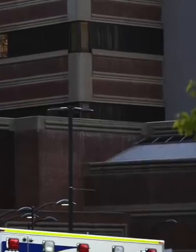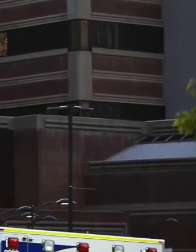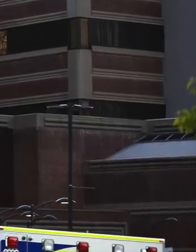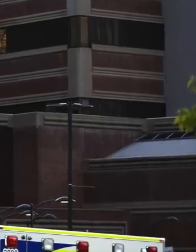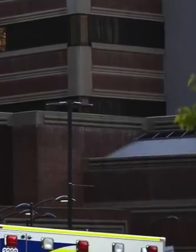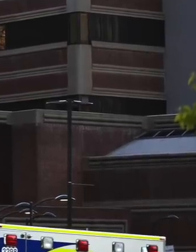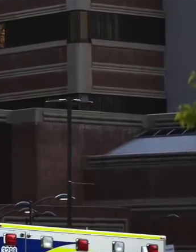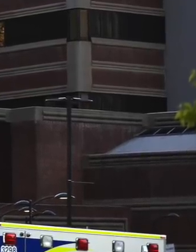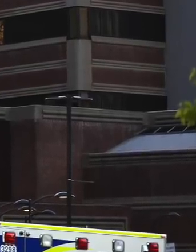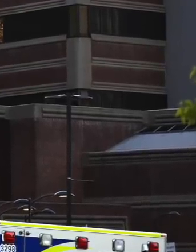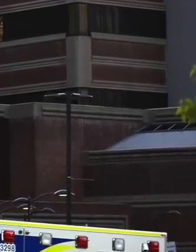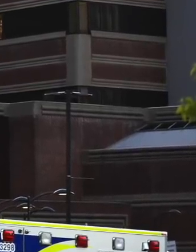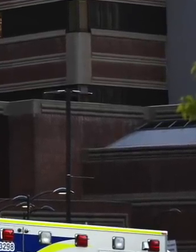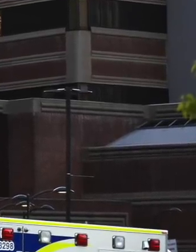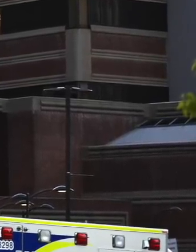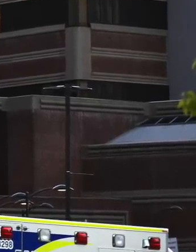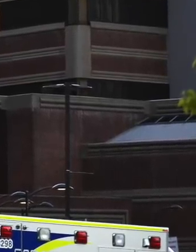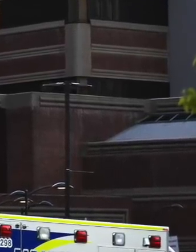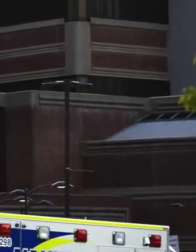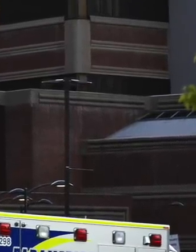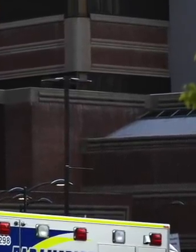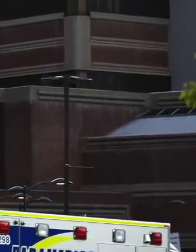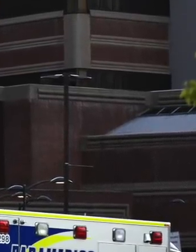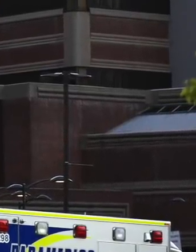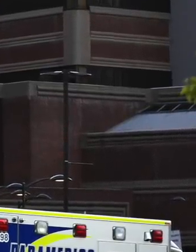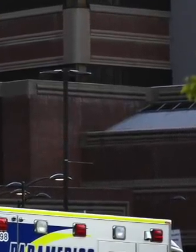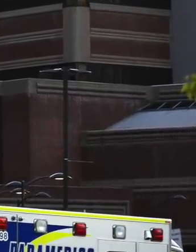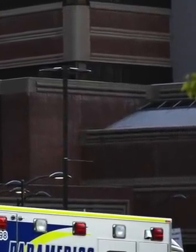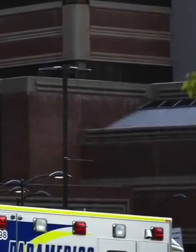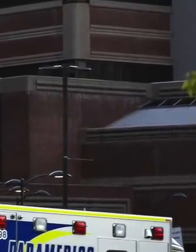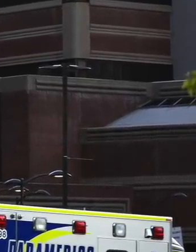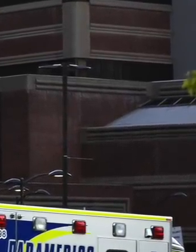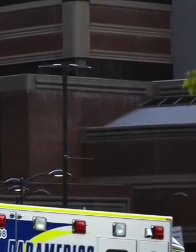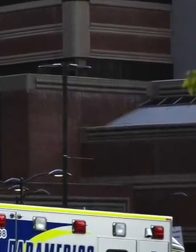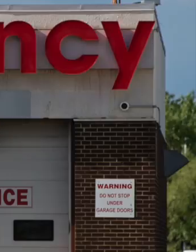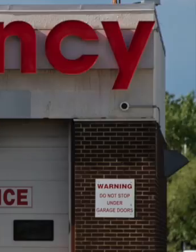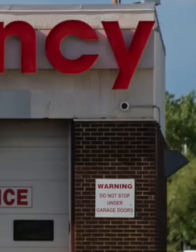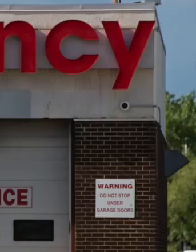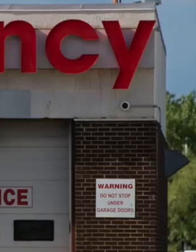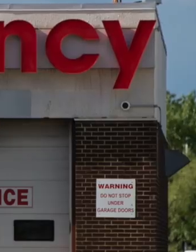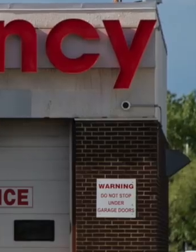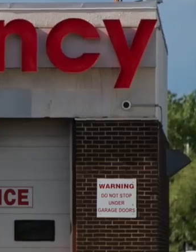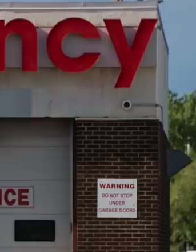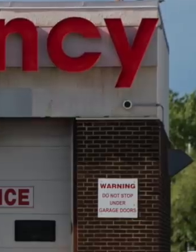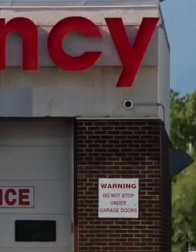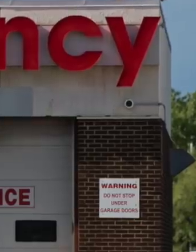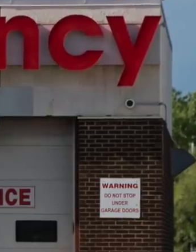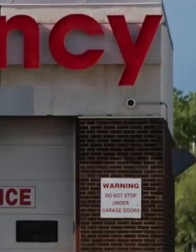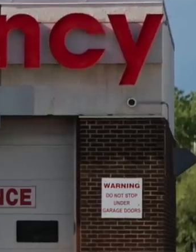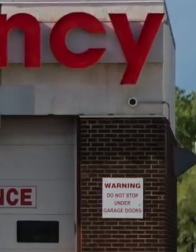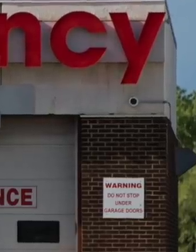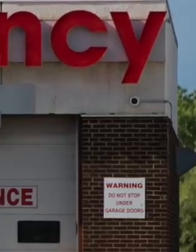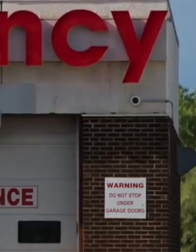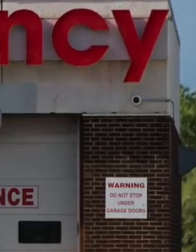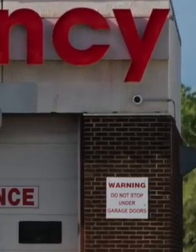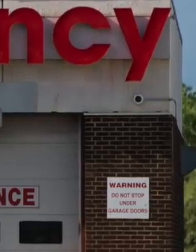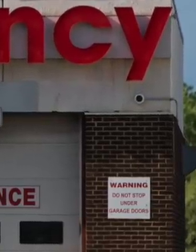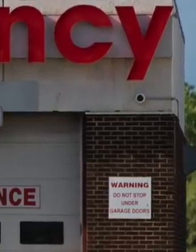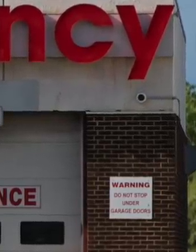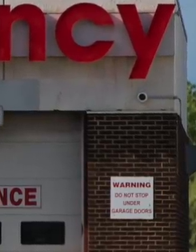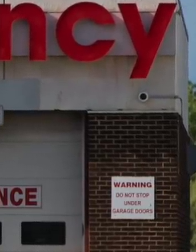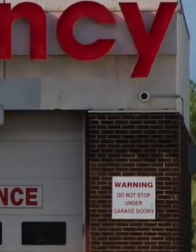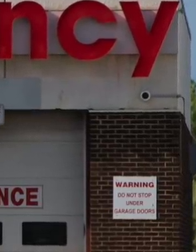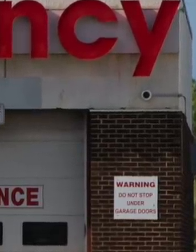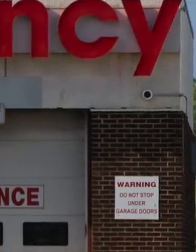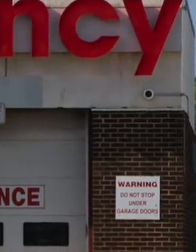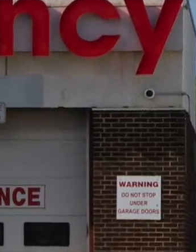risk of spreading COVID, and if you're exposed to it, you face a dramatically lower chance of a severe outcome like hospitalization or